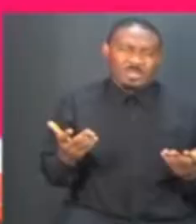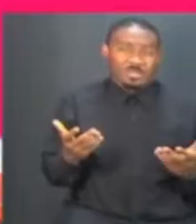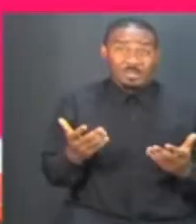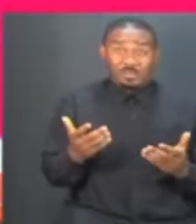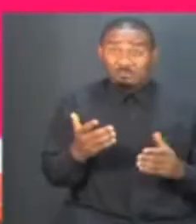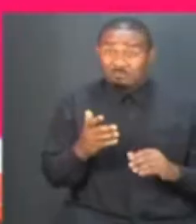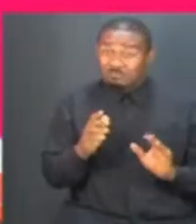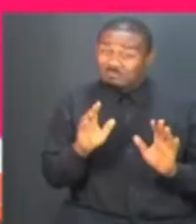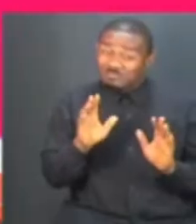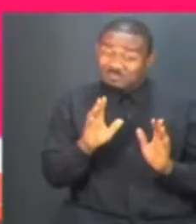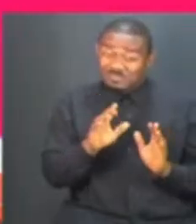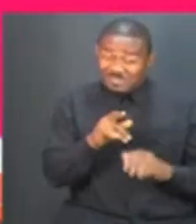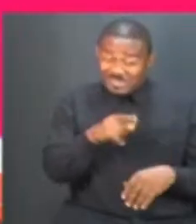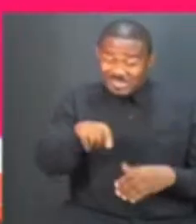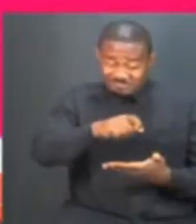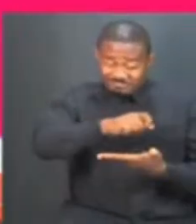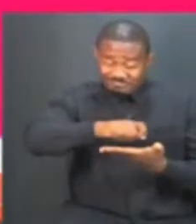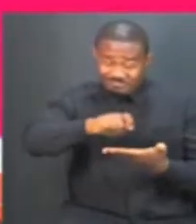Speaker said.